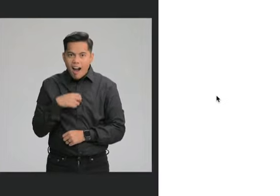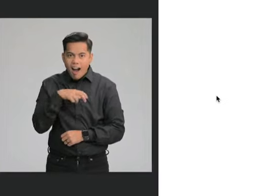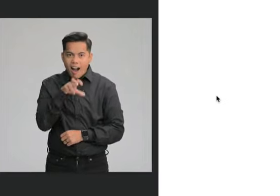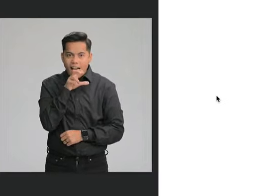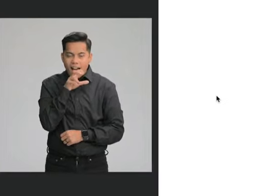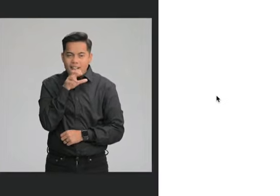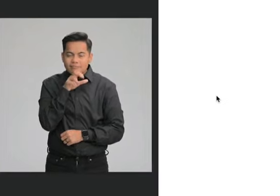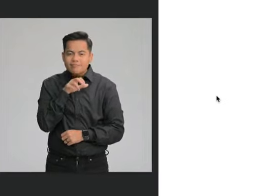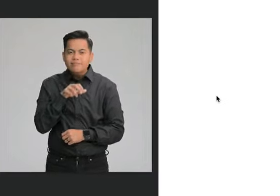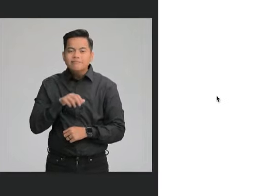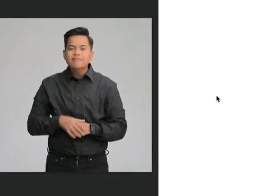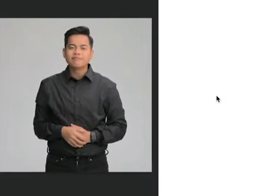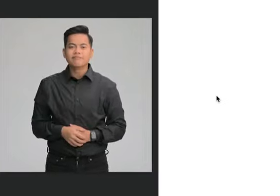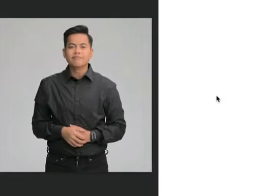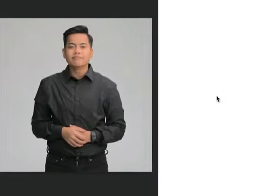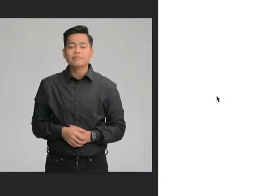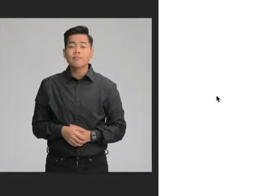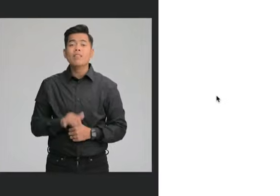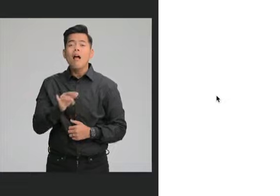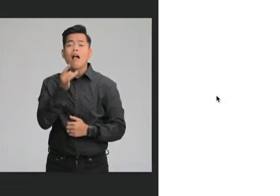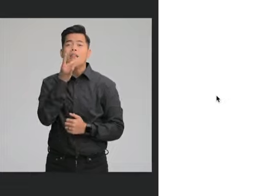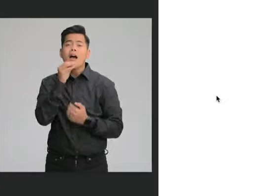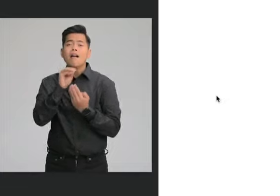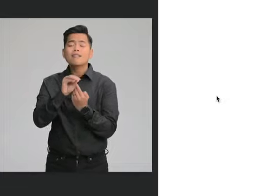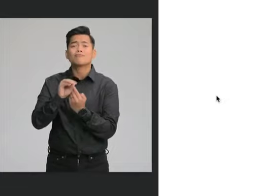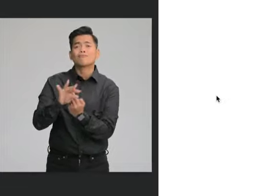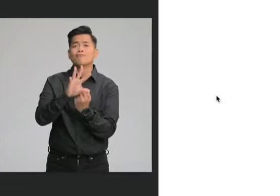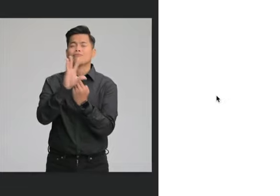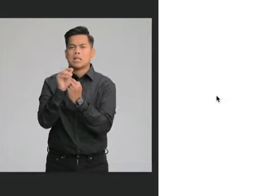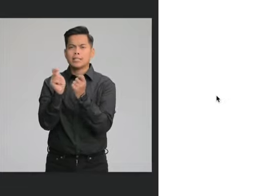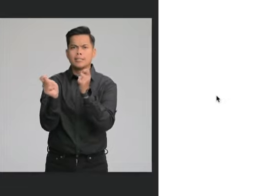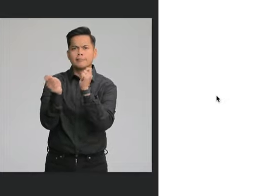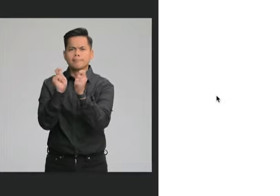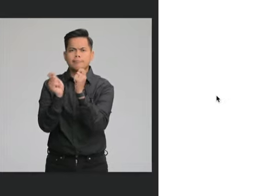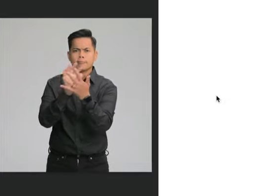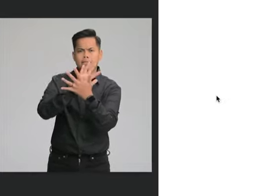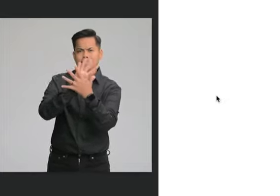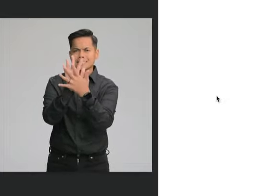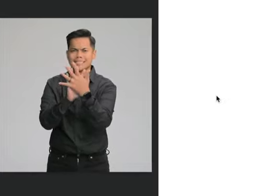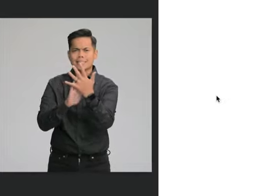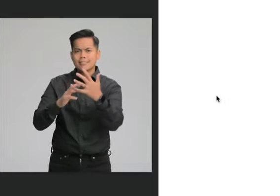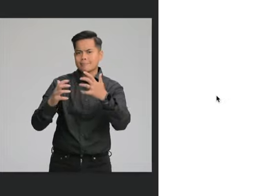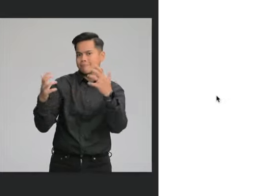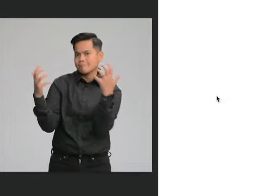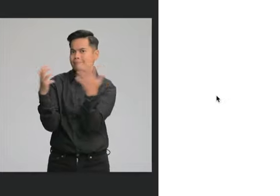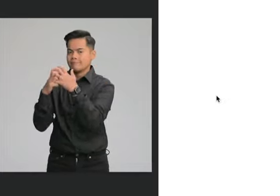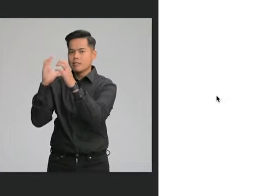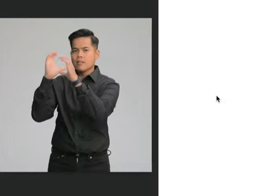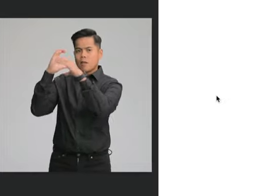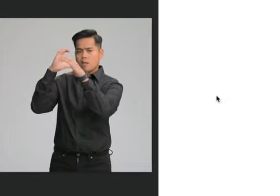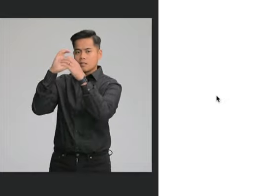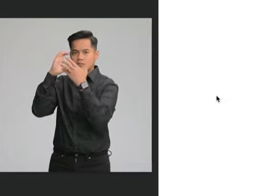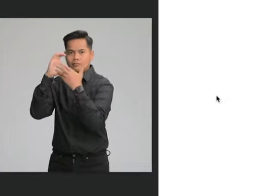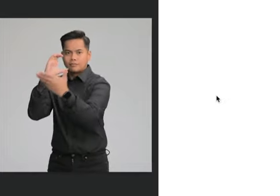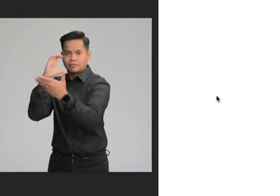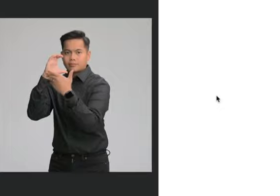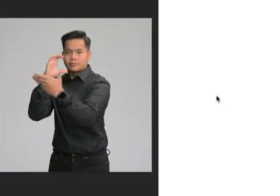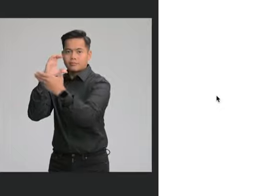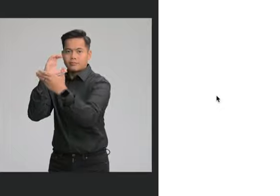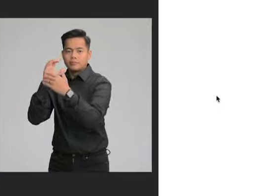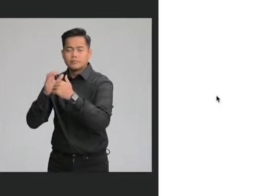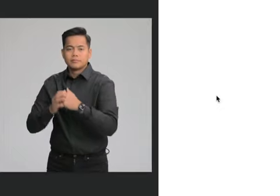to the naked eye. That's true. The flash was completely redesigned for a new adaptive behavior based on the focal length